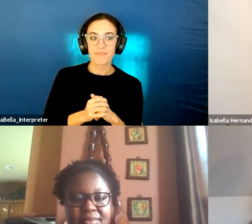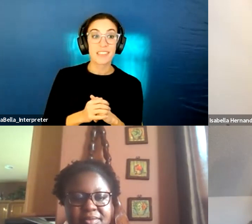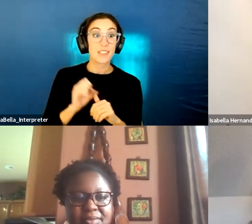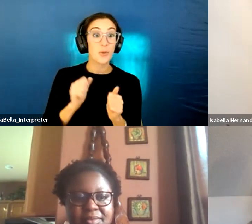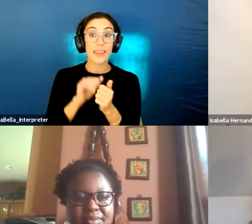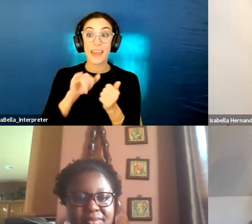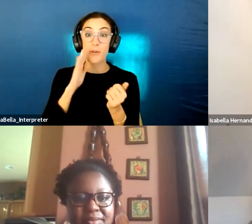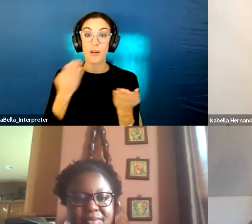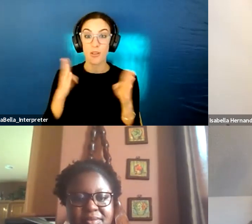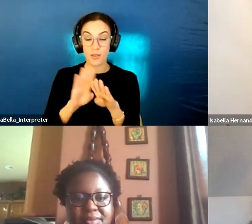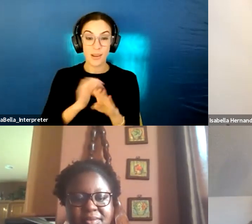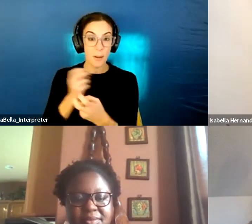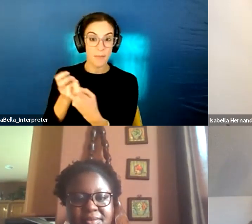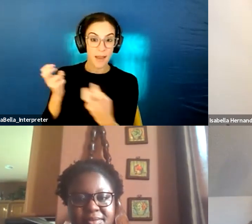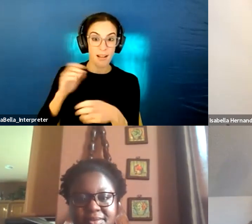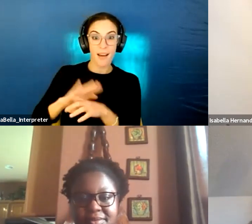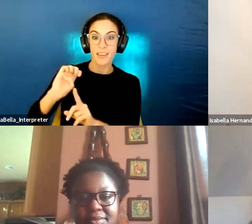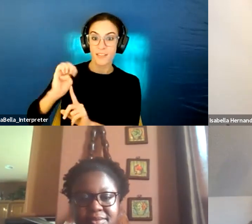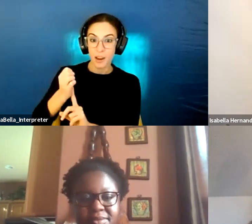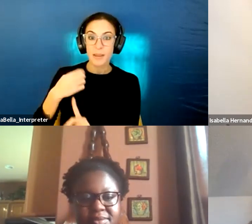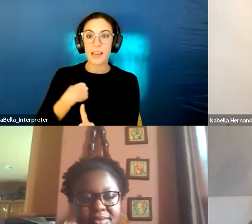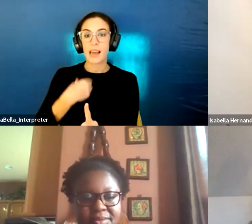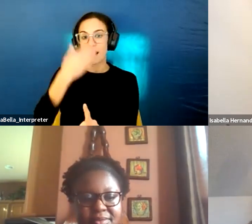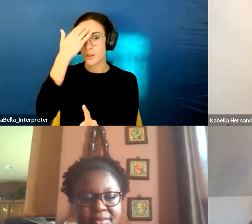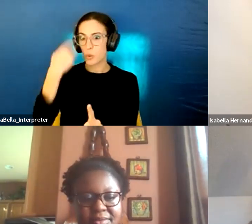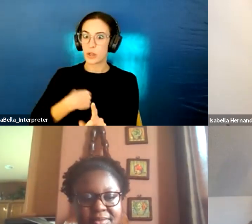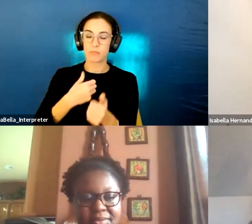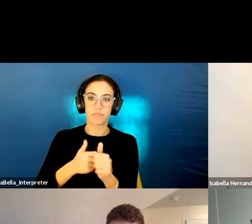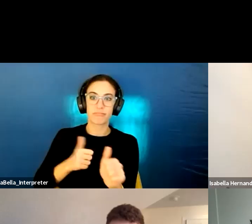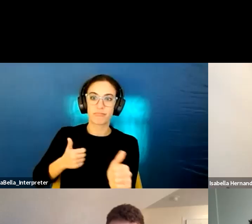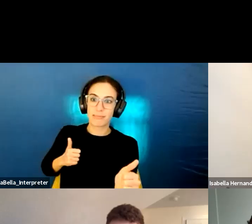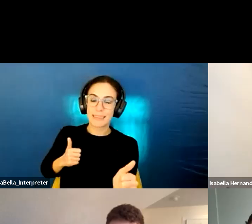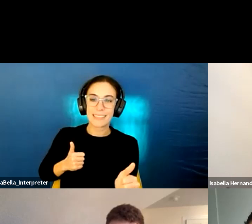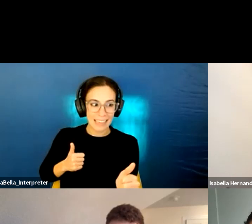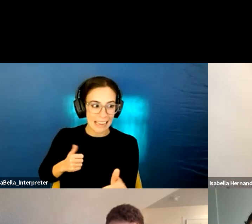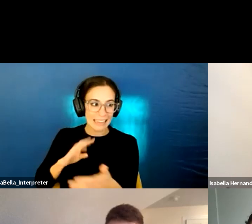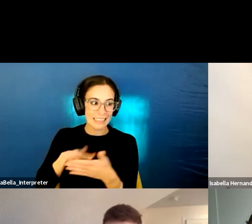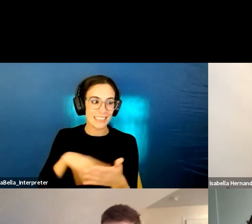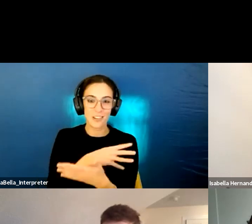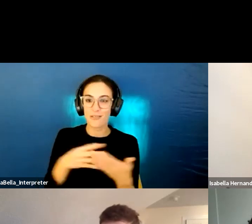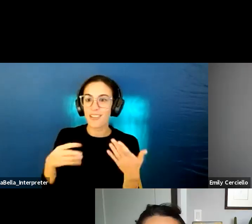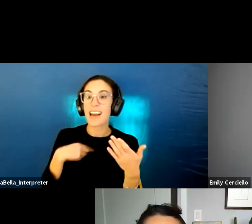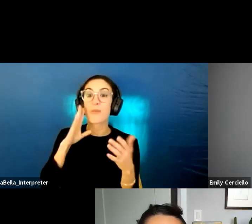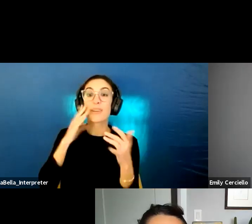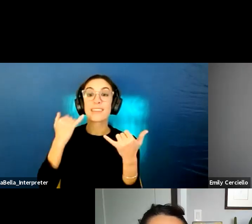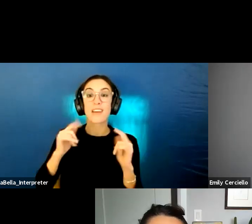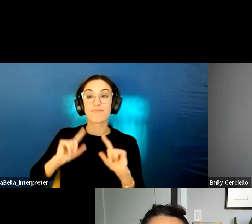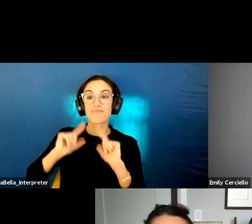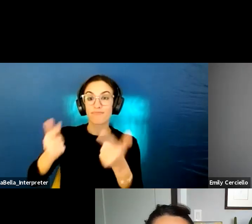will close our panel on the environment. I know we are way behind schedule, and I I will now pass it